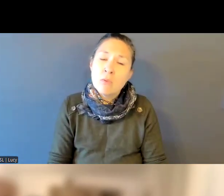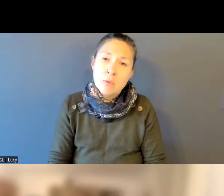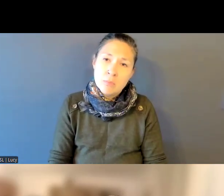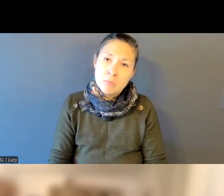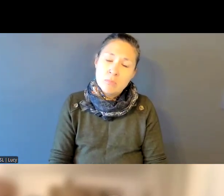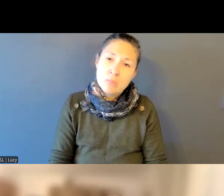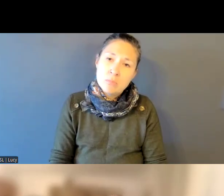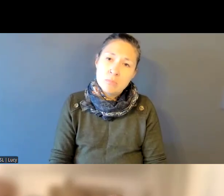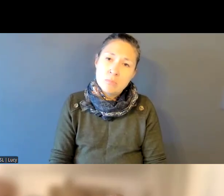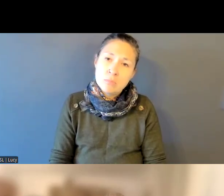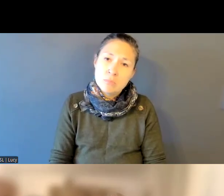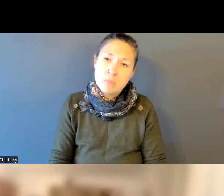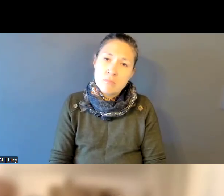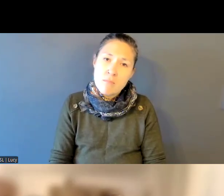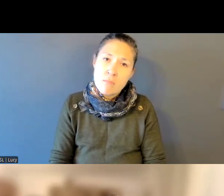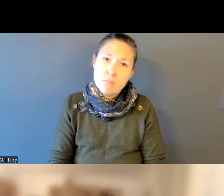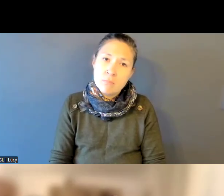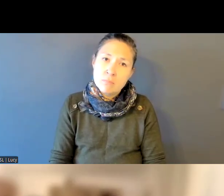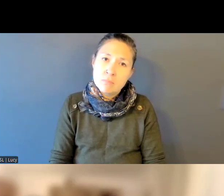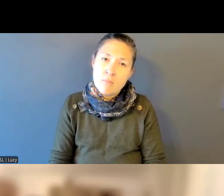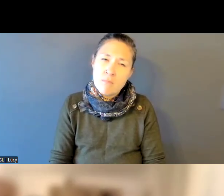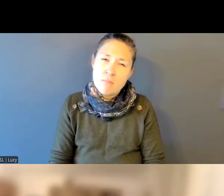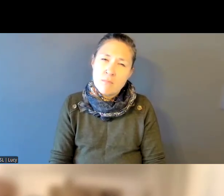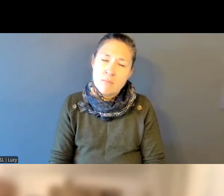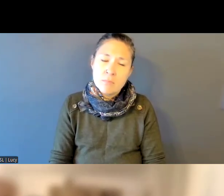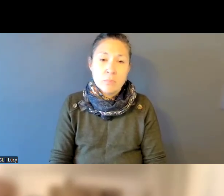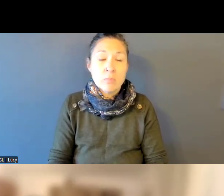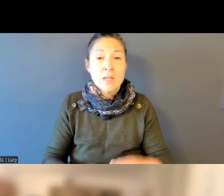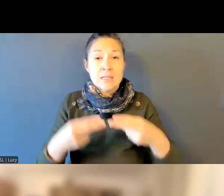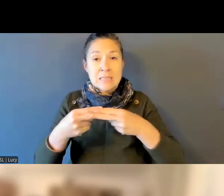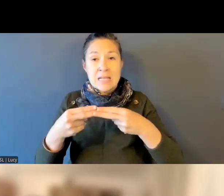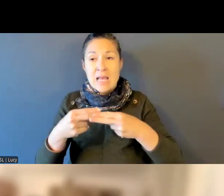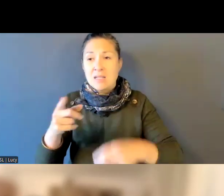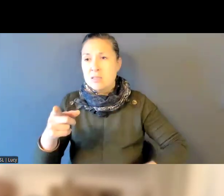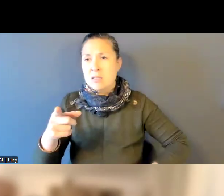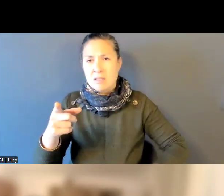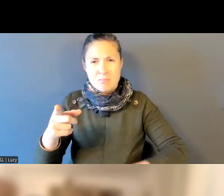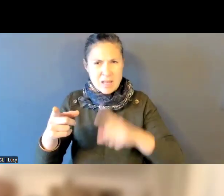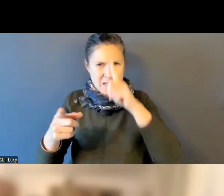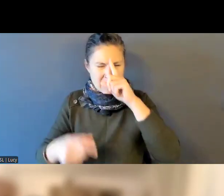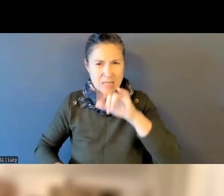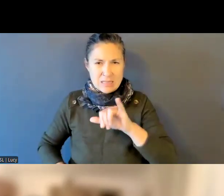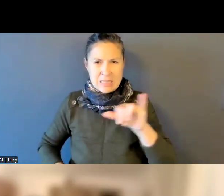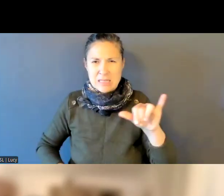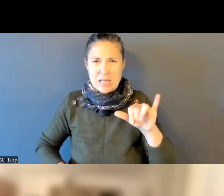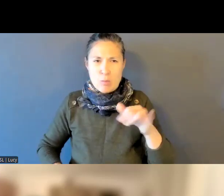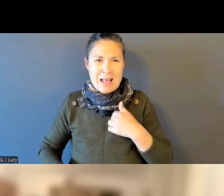the slides, I think probably pretty much the same slides that are in front of you tonight, will go on